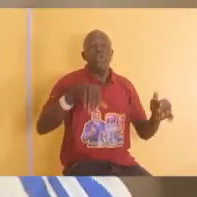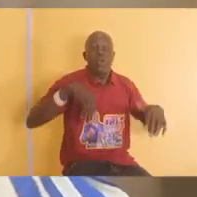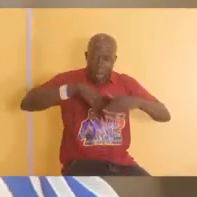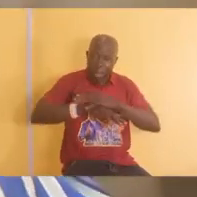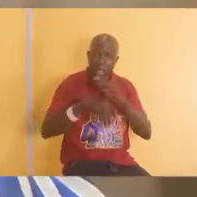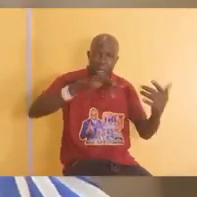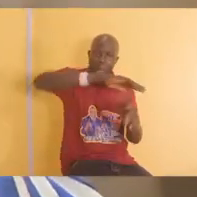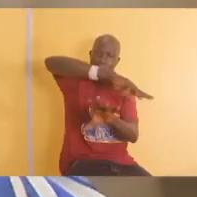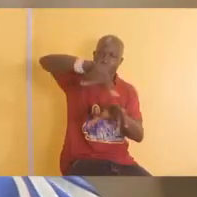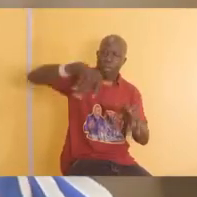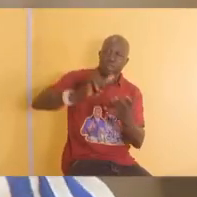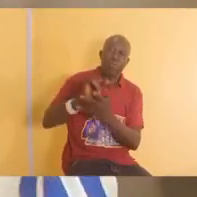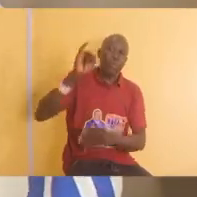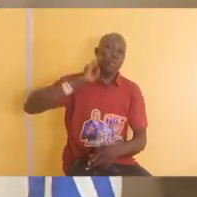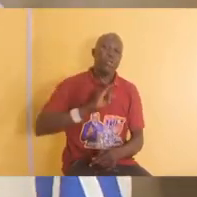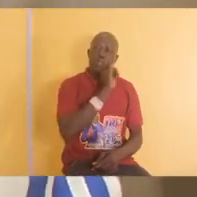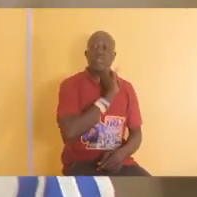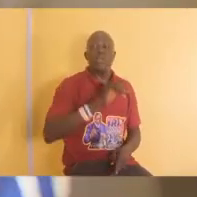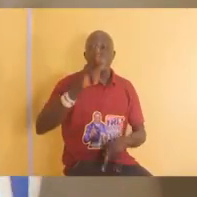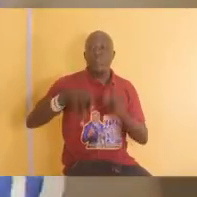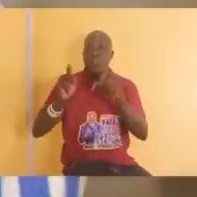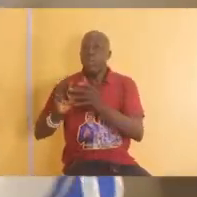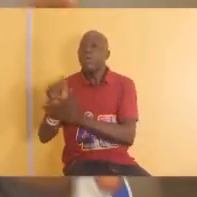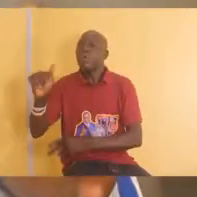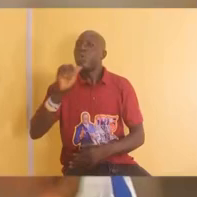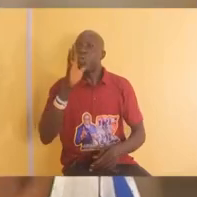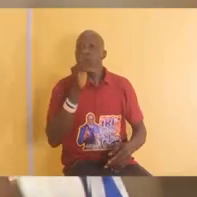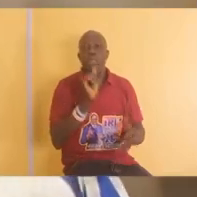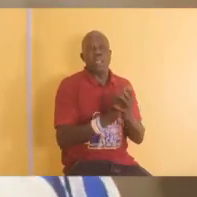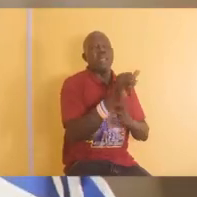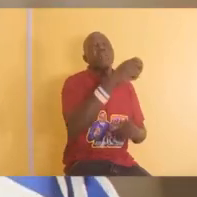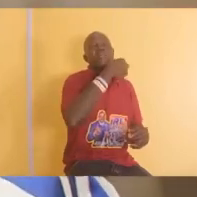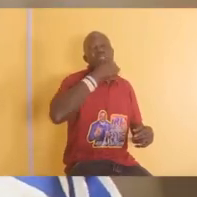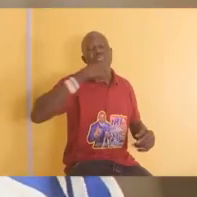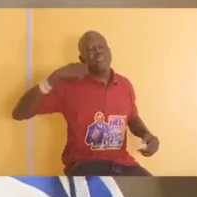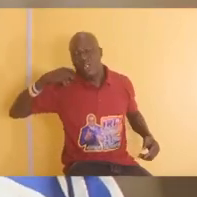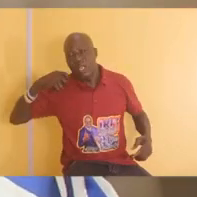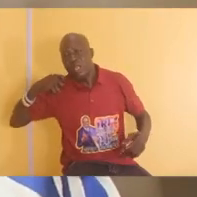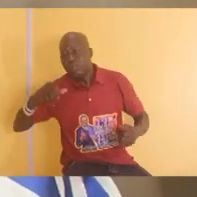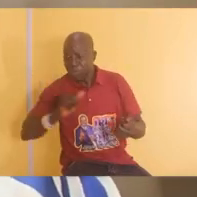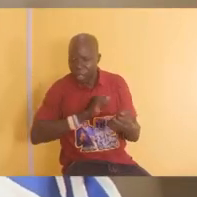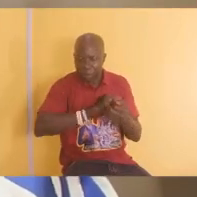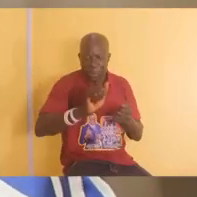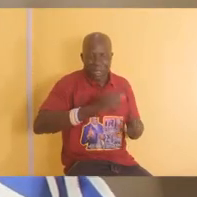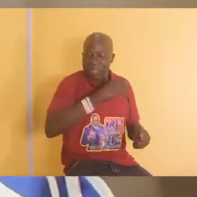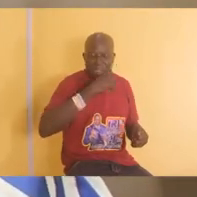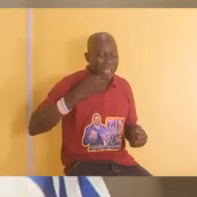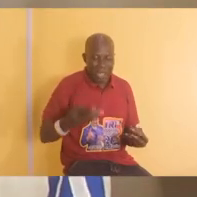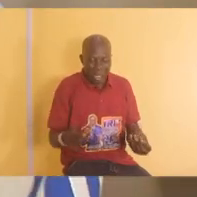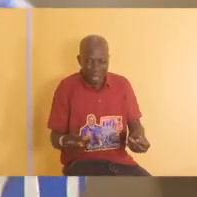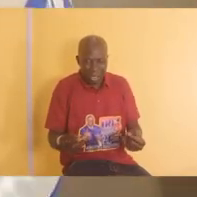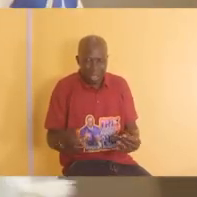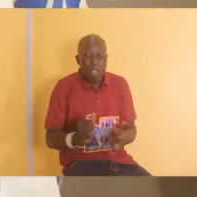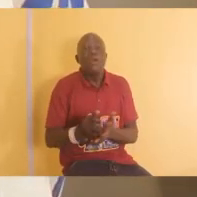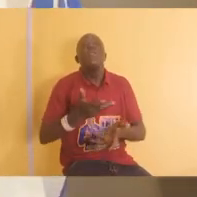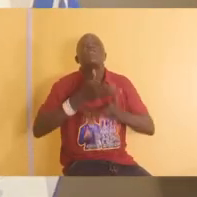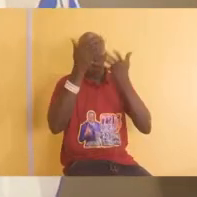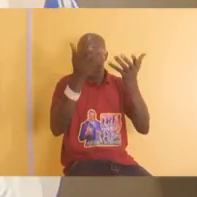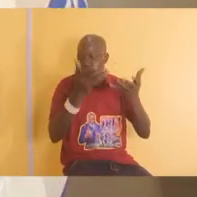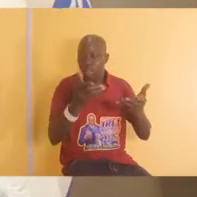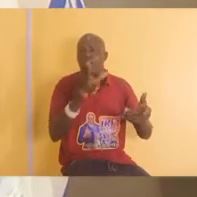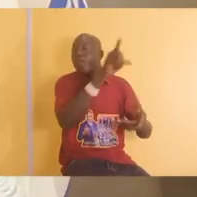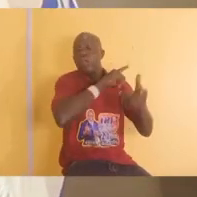Maybe it's in the midst of the Israelites. And the dry sea dry before them. They pass in the dry land. We